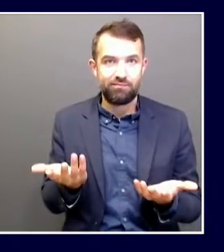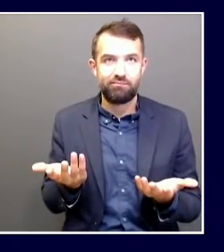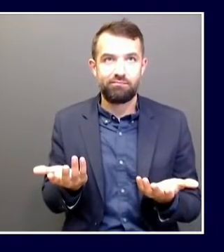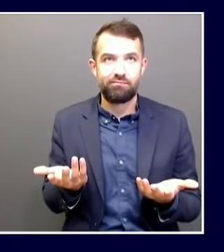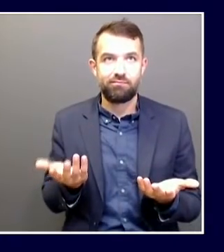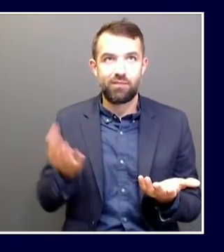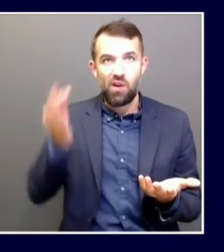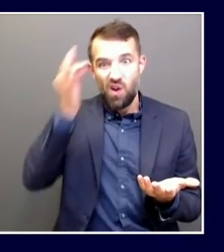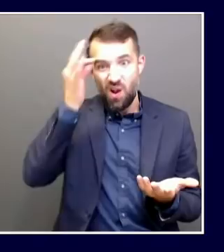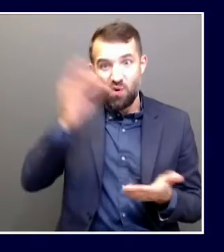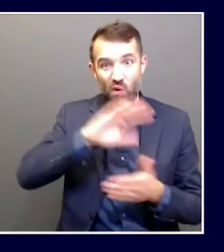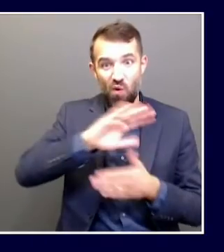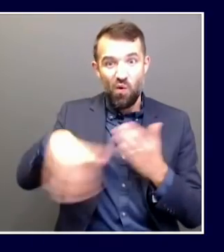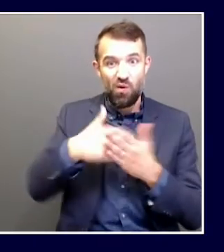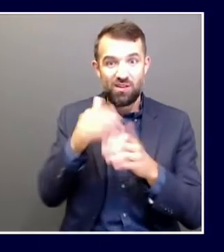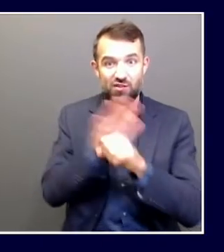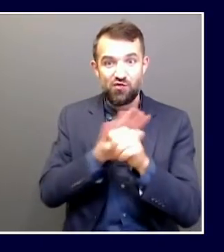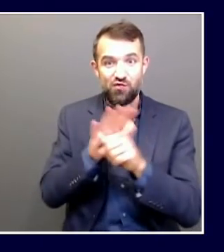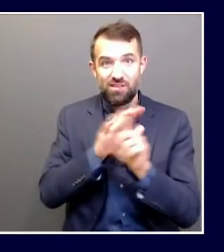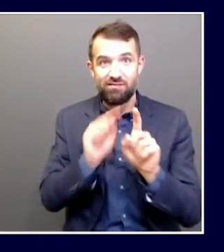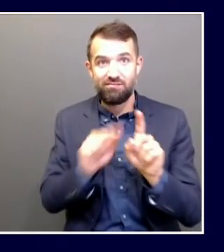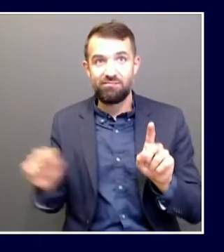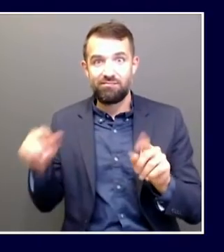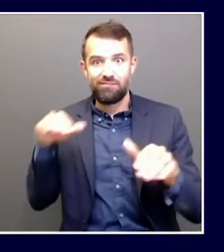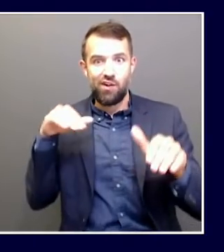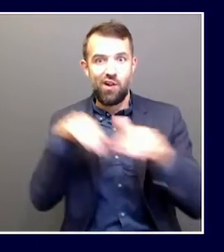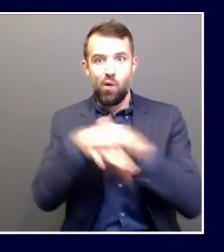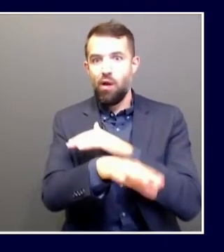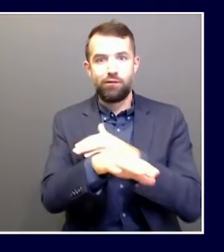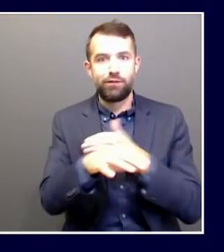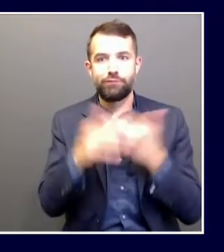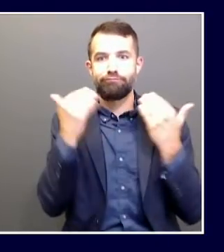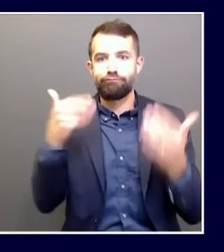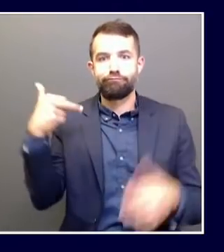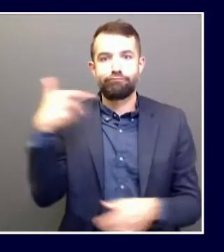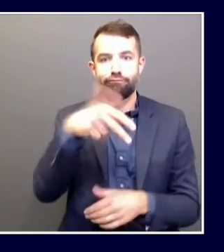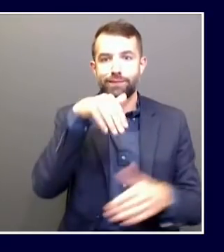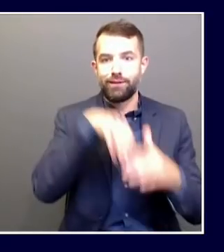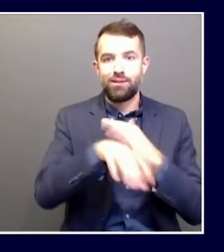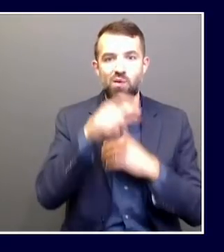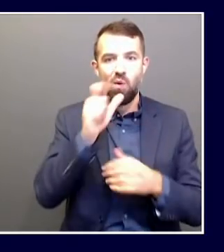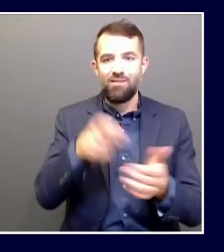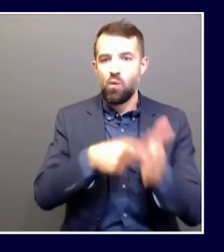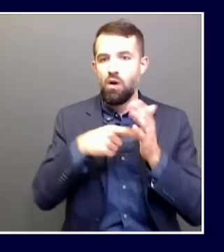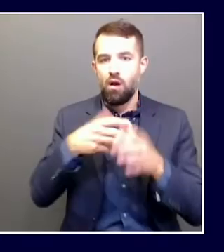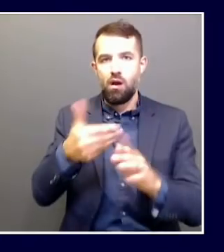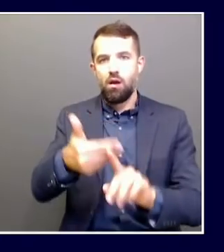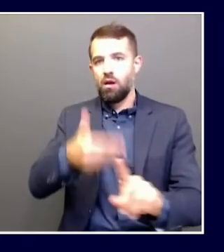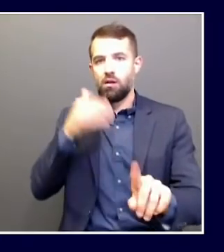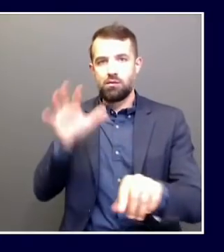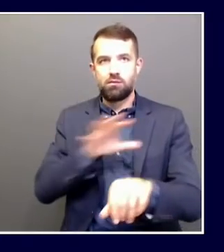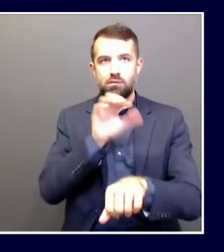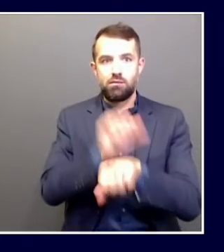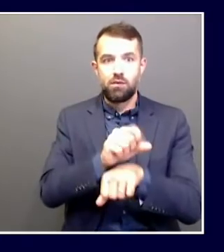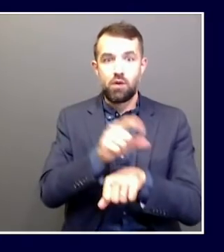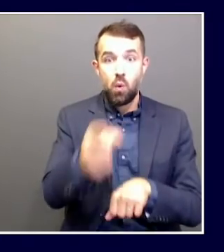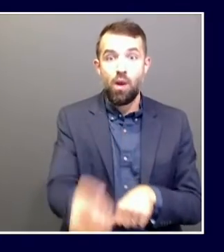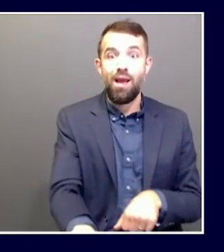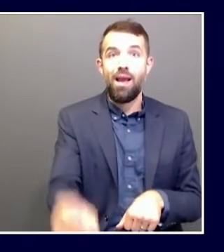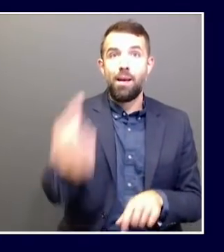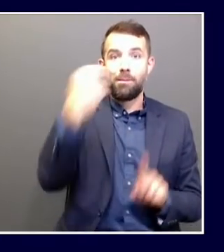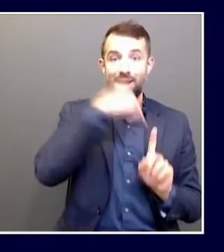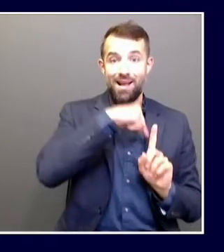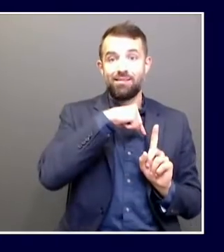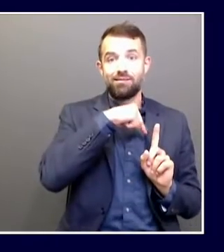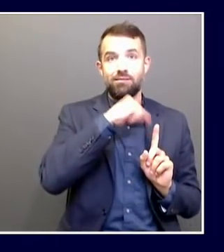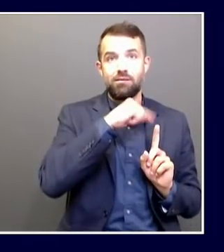was using walk-in vaccinations. The more appropriate time frame to look at was when vaccines were being scheduled. And there,